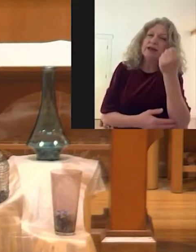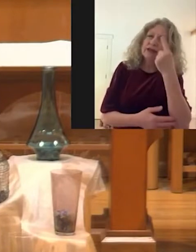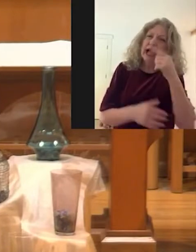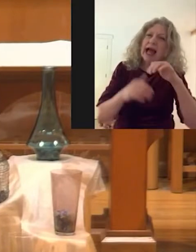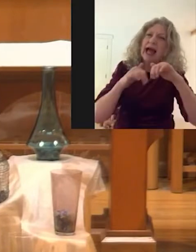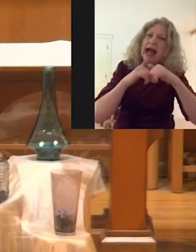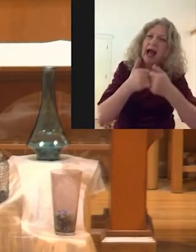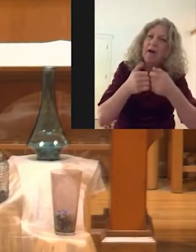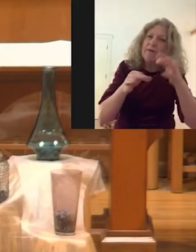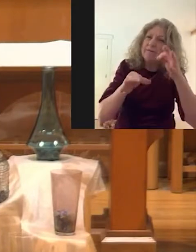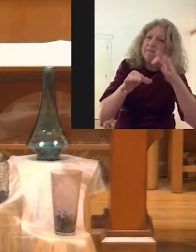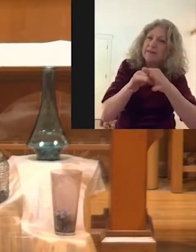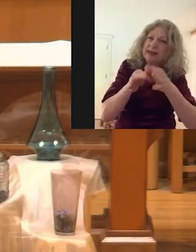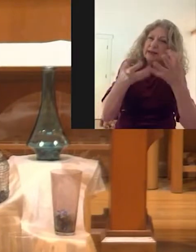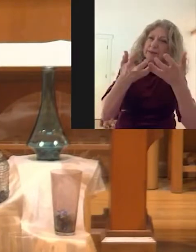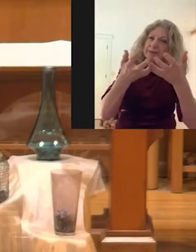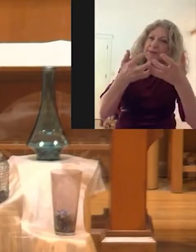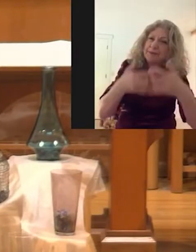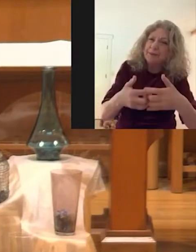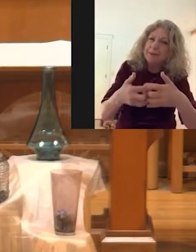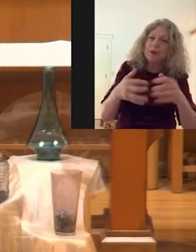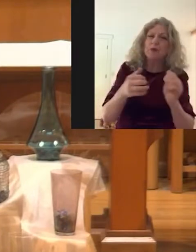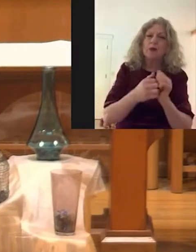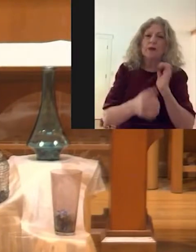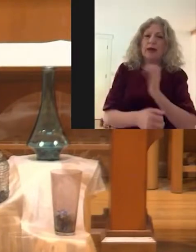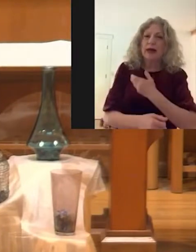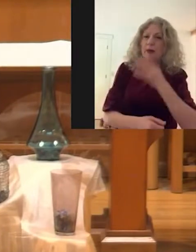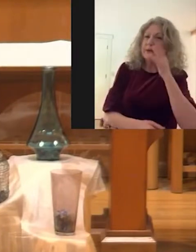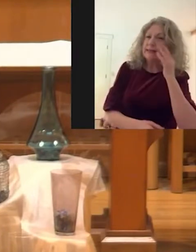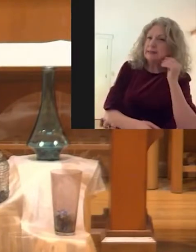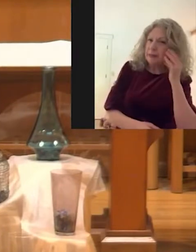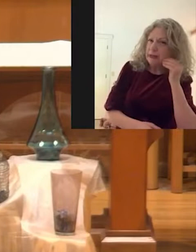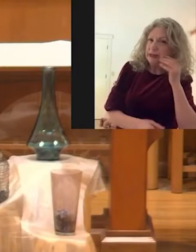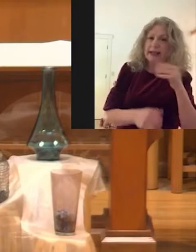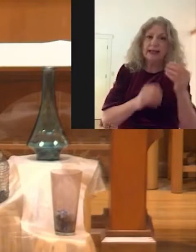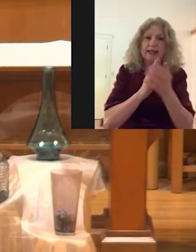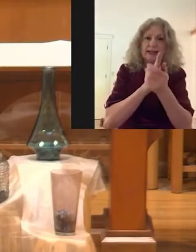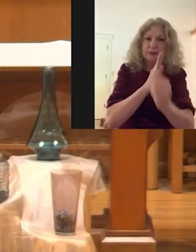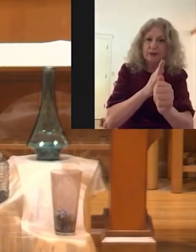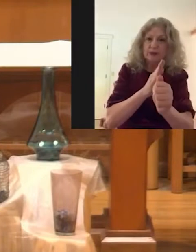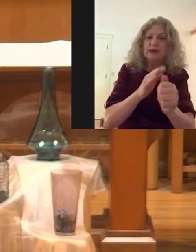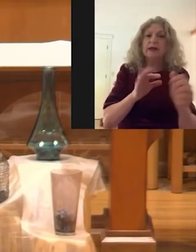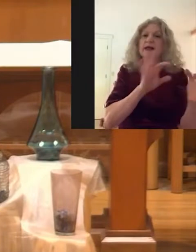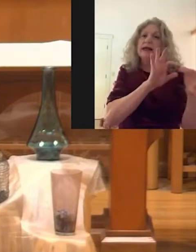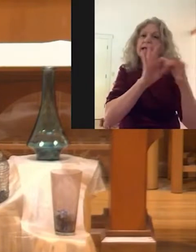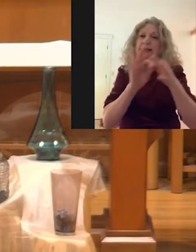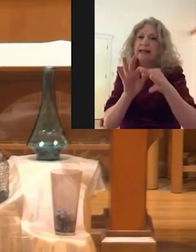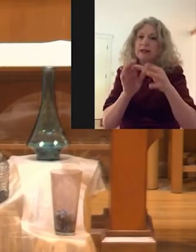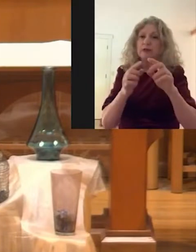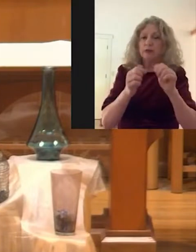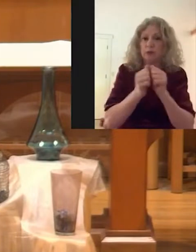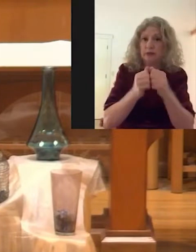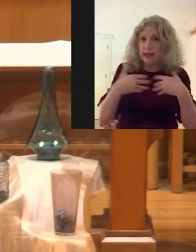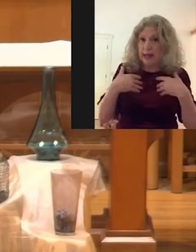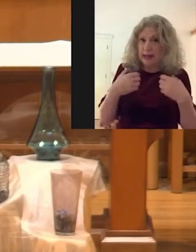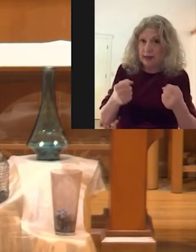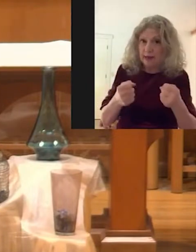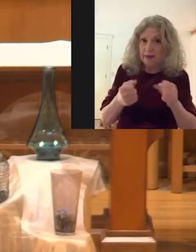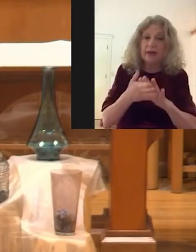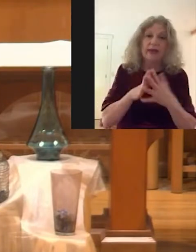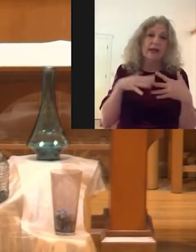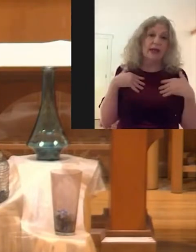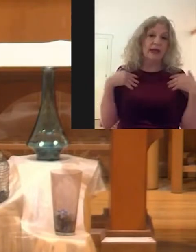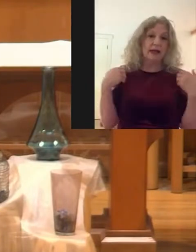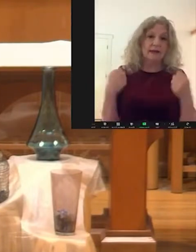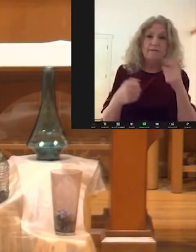intersects with their experience and their expertise in connection with health and healing for individuals and for